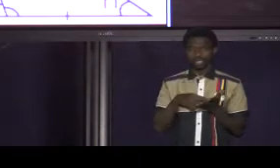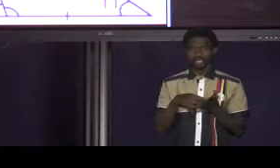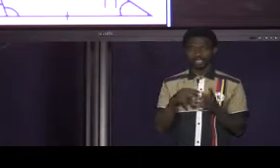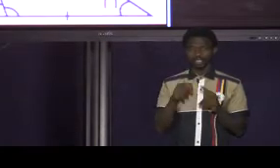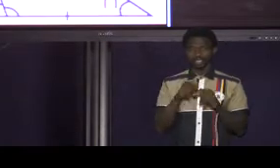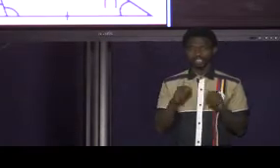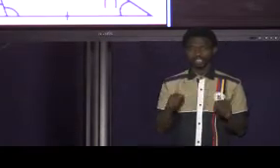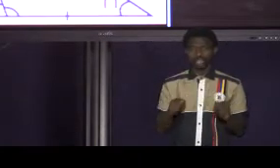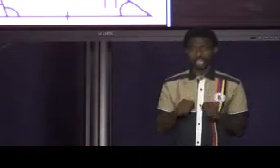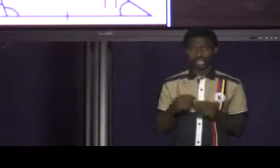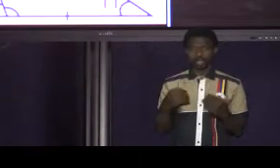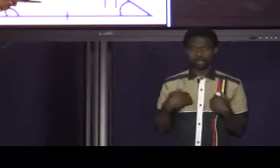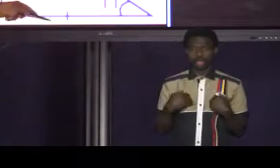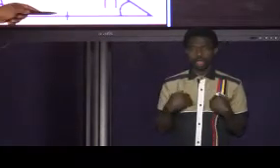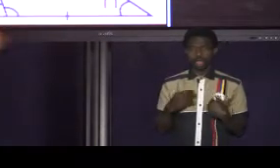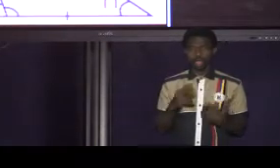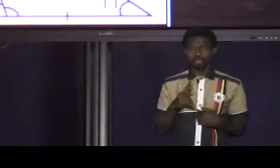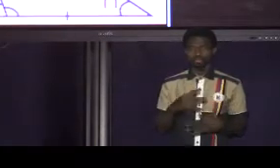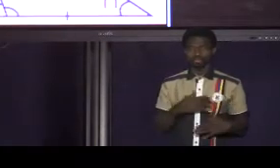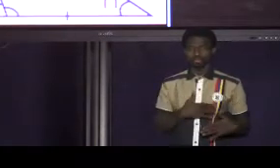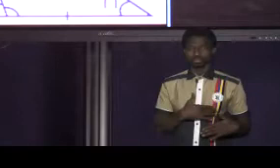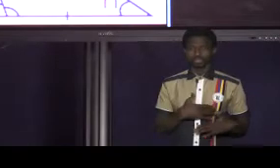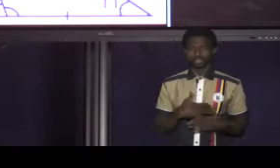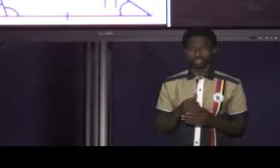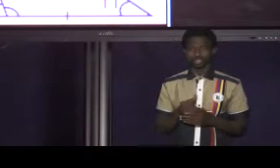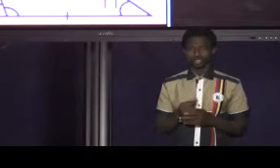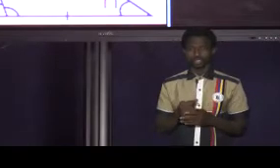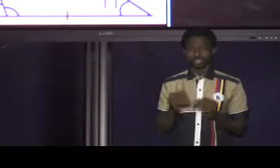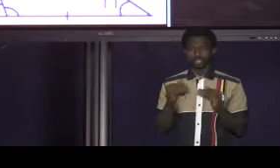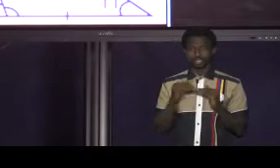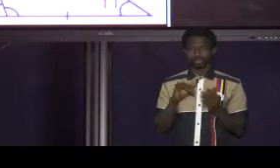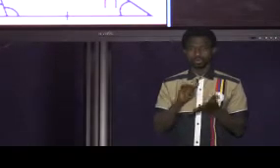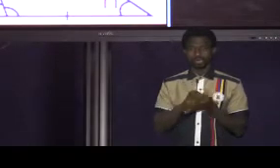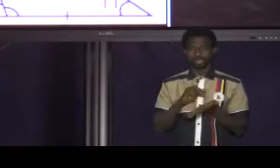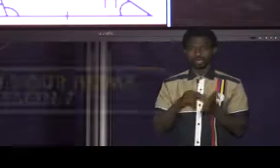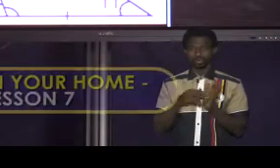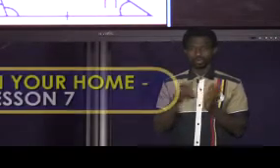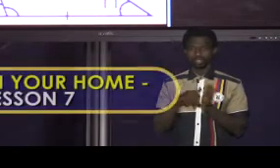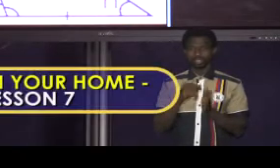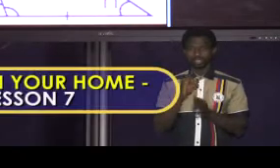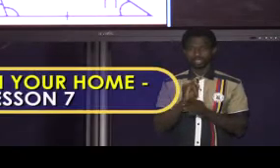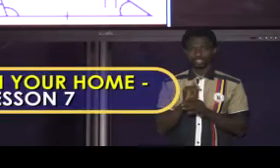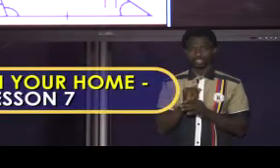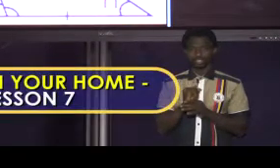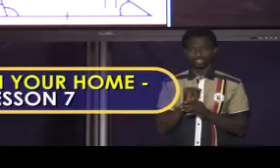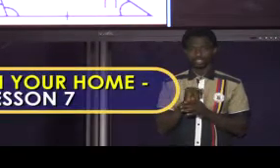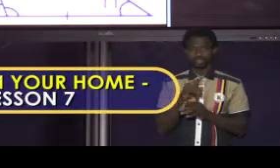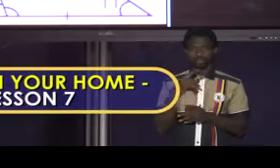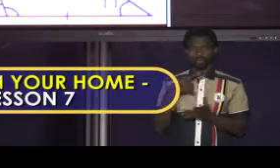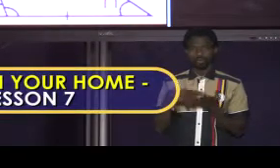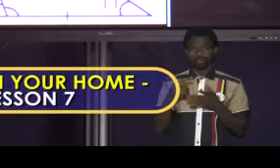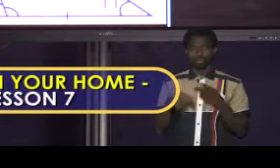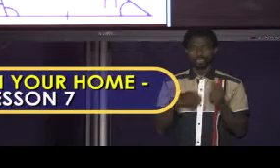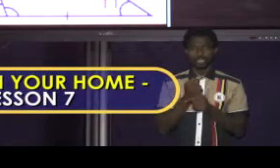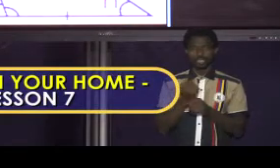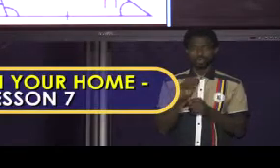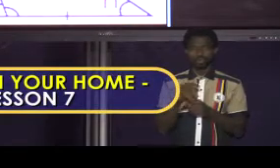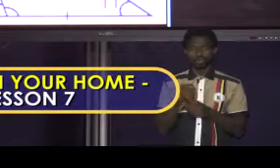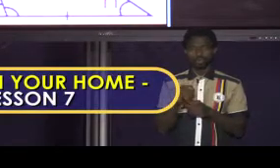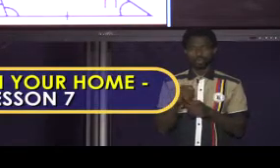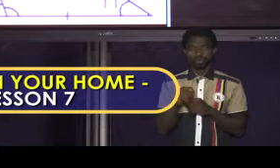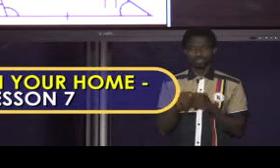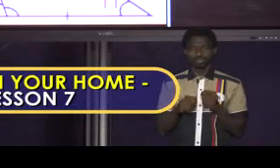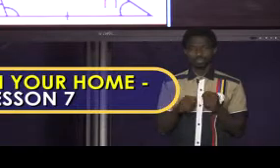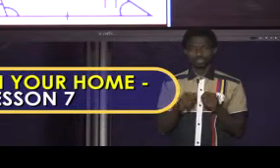triangle has two sides equal, and that means that it's a what type of triangle? It is